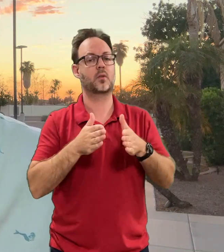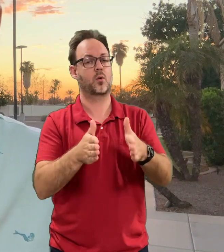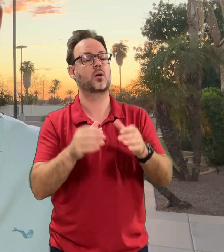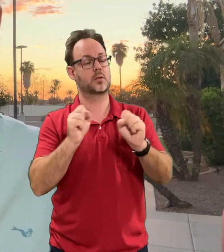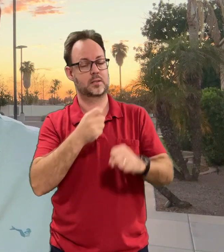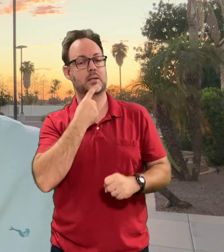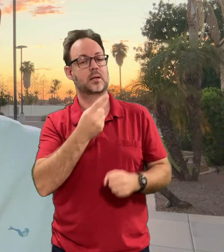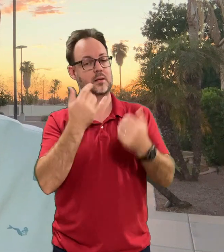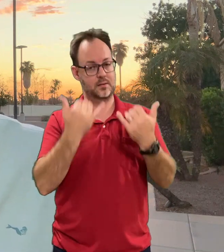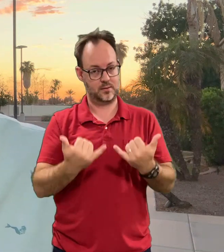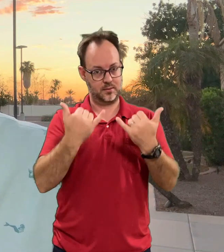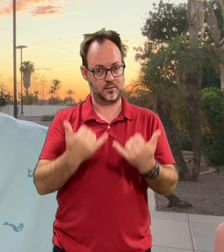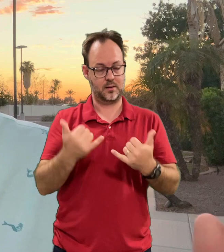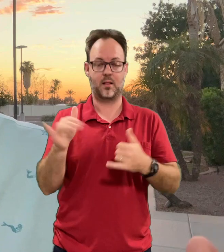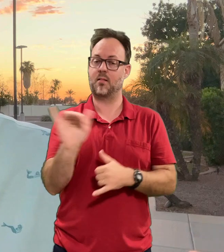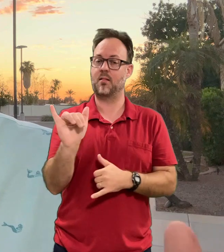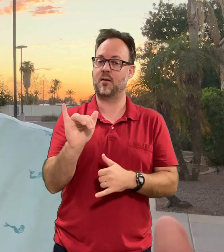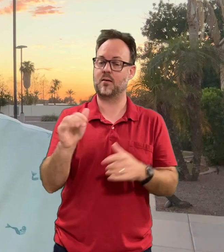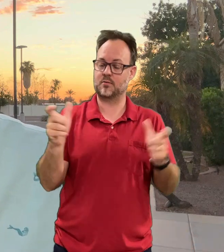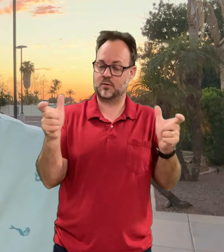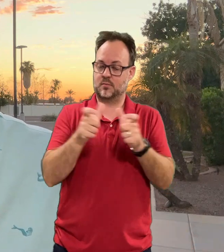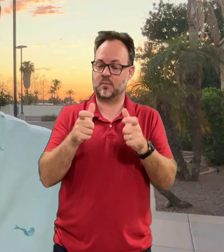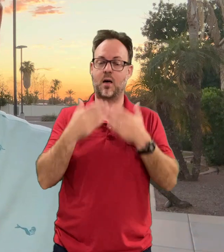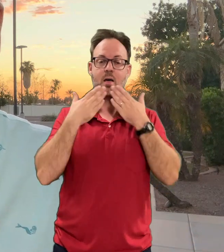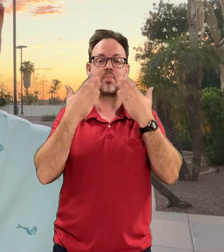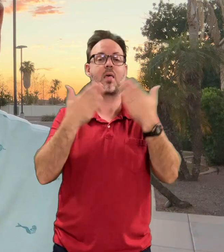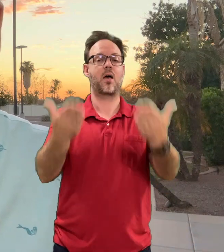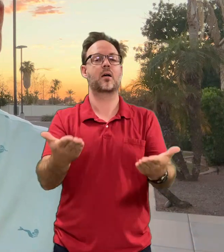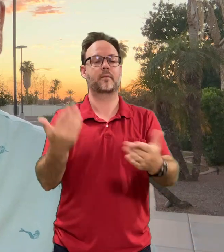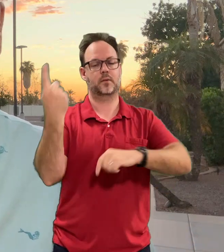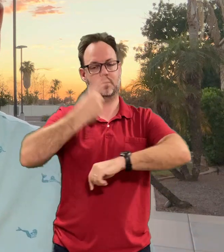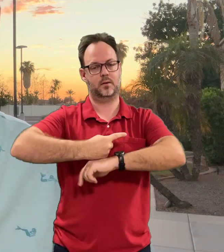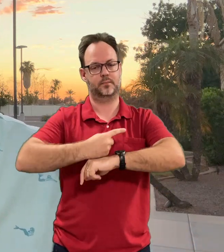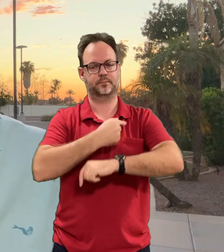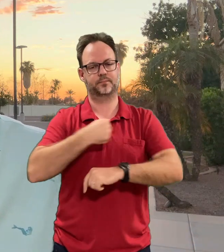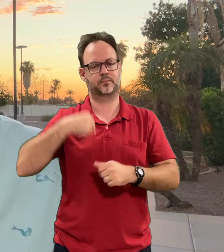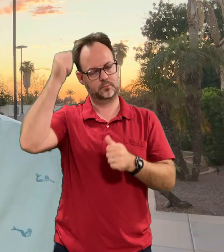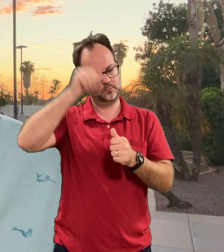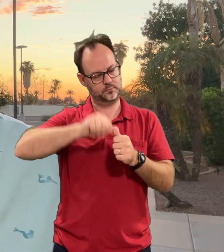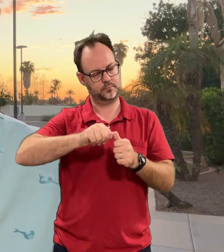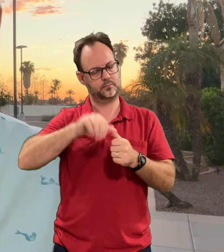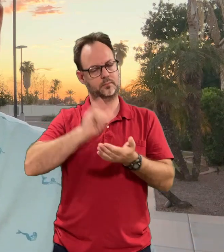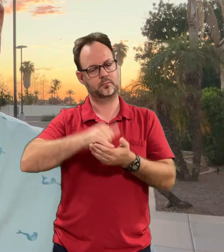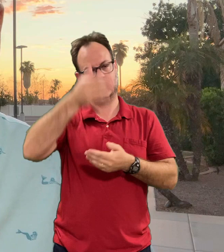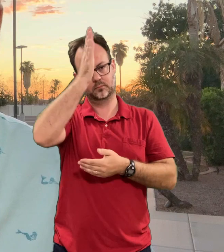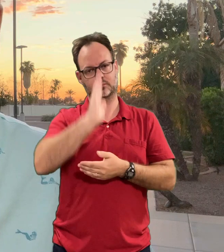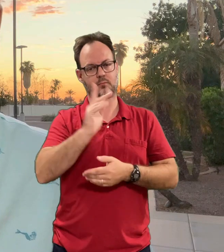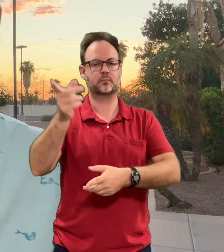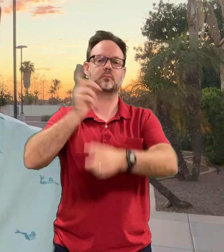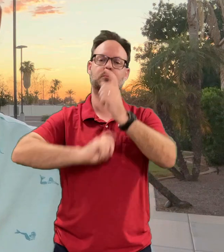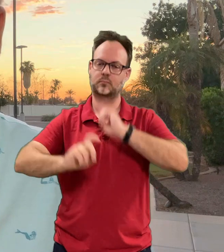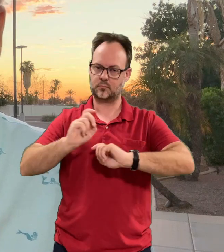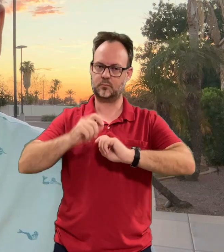can say today is like a mini Thanksgiving day as we remember that God gives